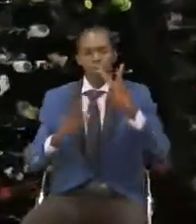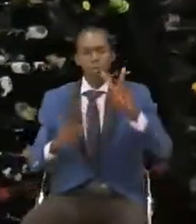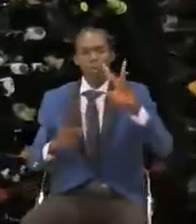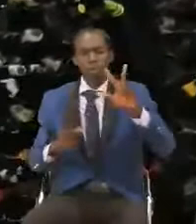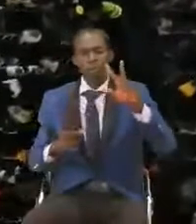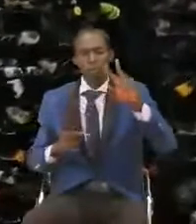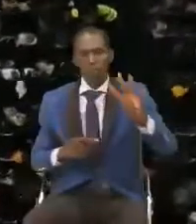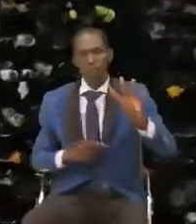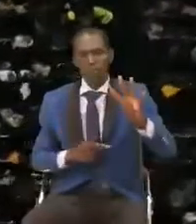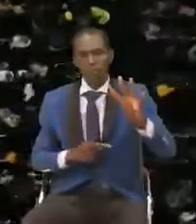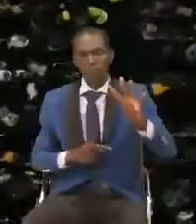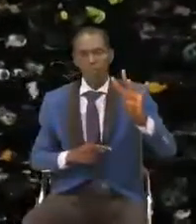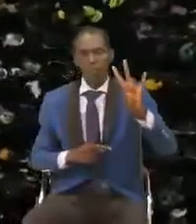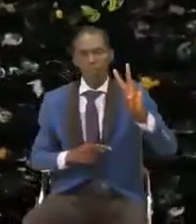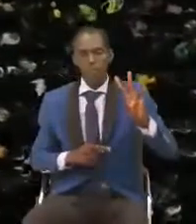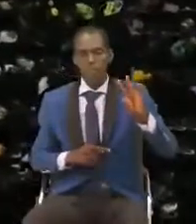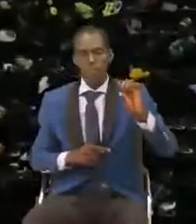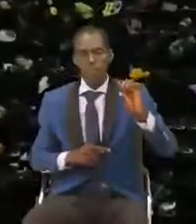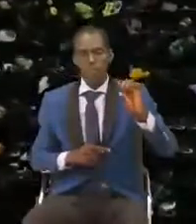+234 709 278 181389. I repeat,